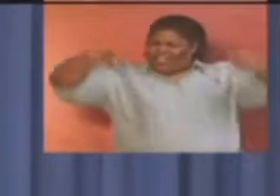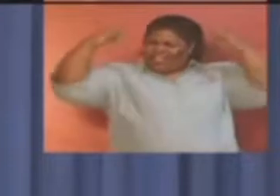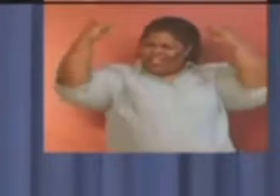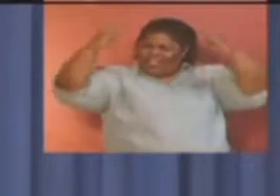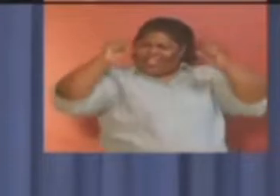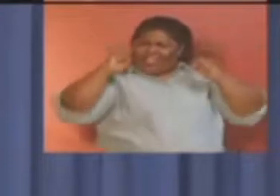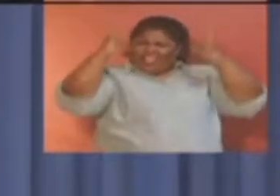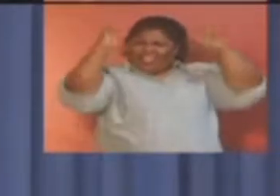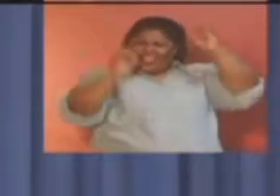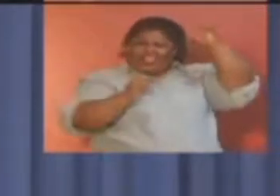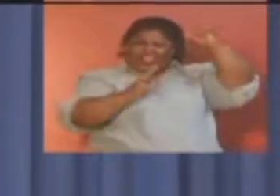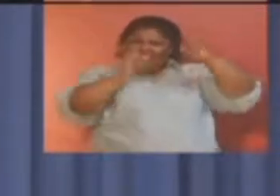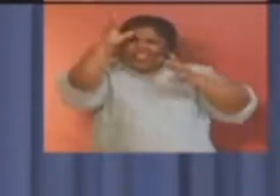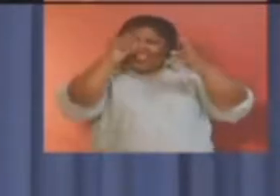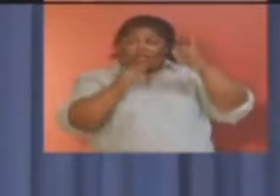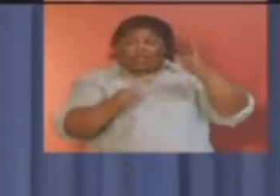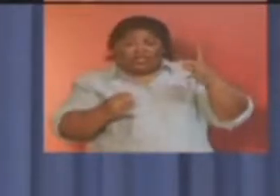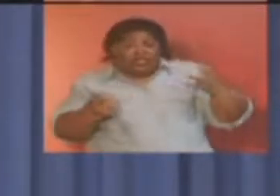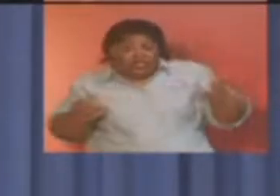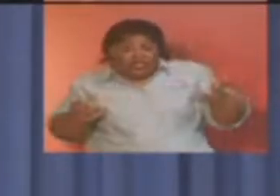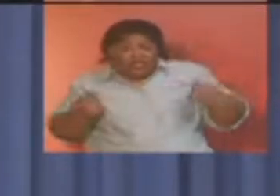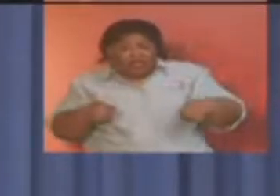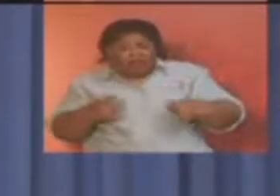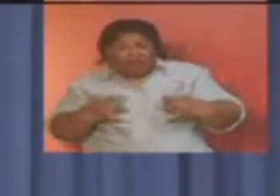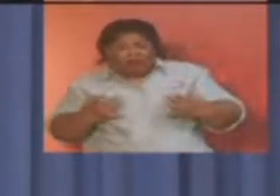And what has been the result of that?